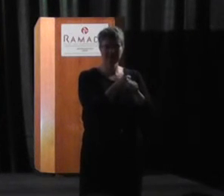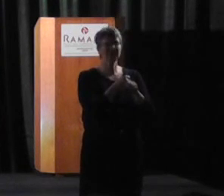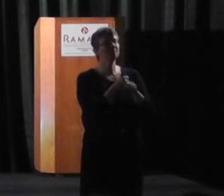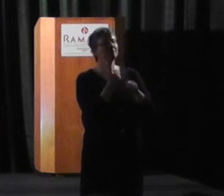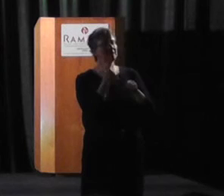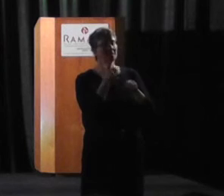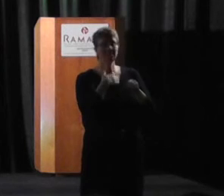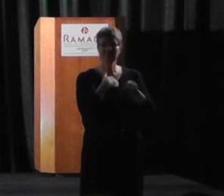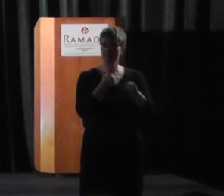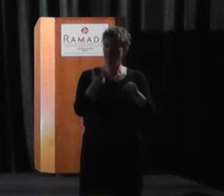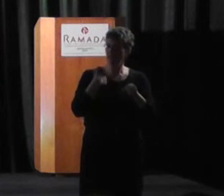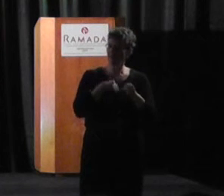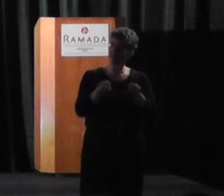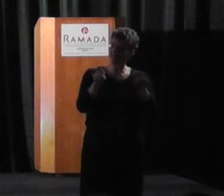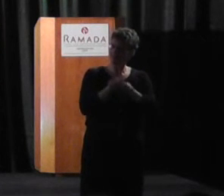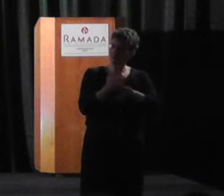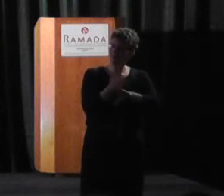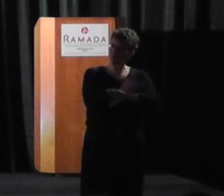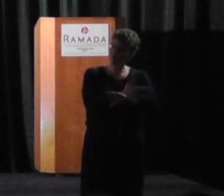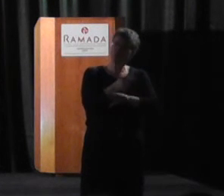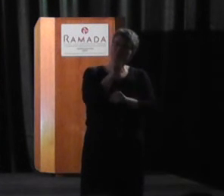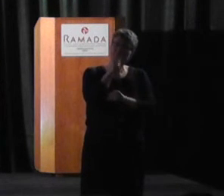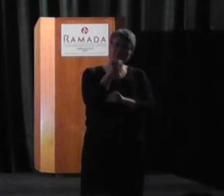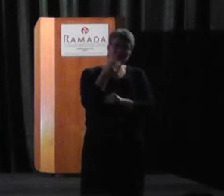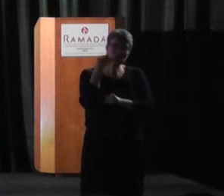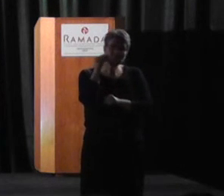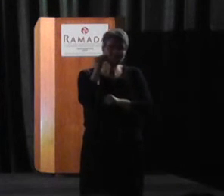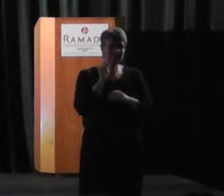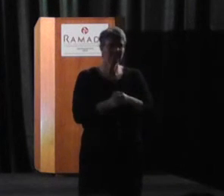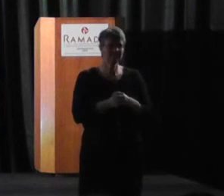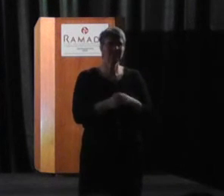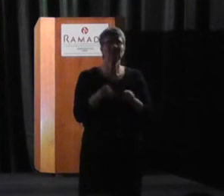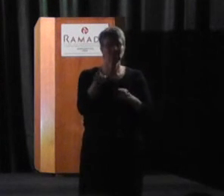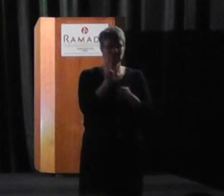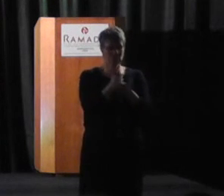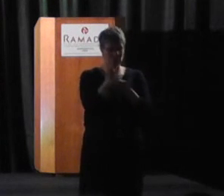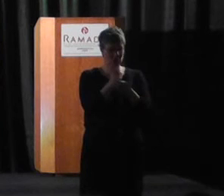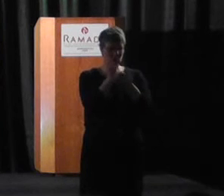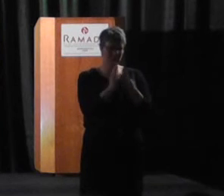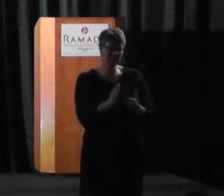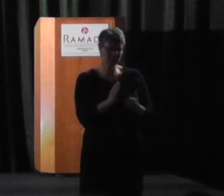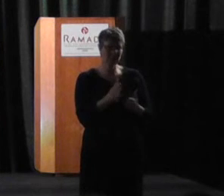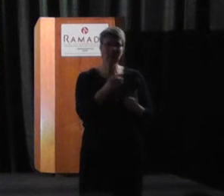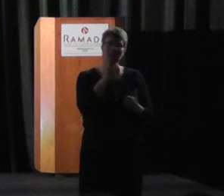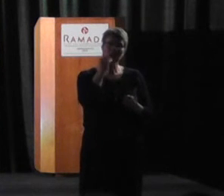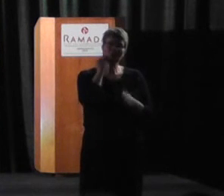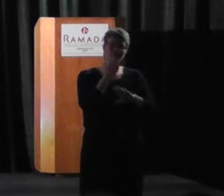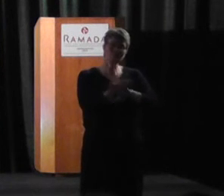same improvements into our private spaces? As a self-proclaimed carpenter and home renovator, I don't know what that